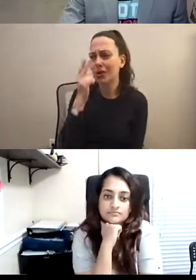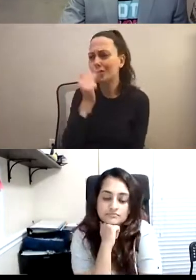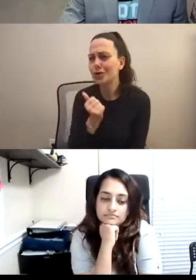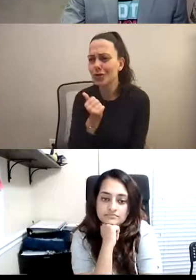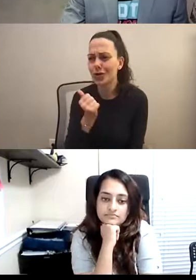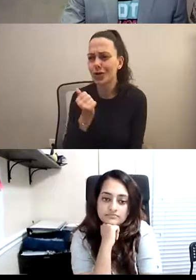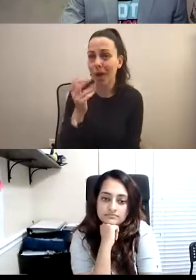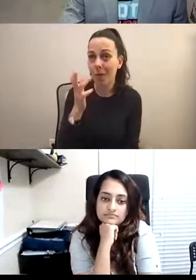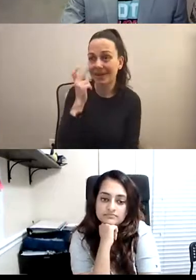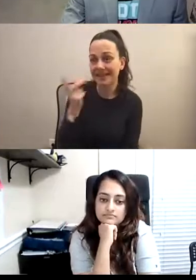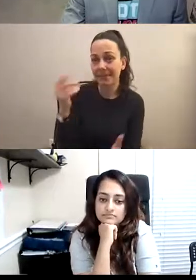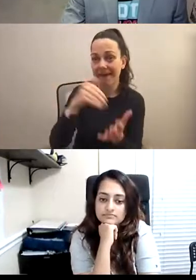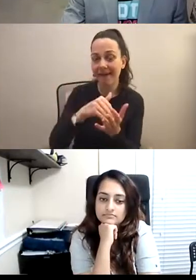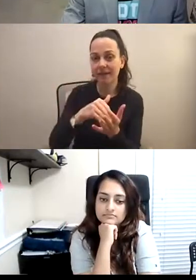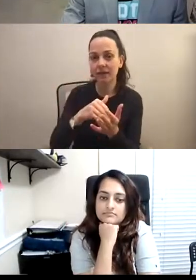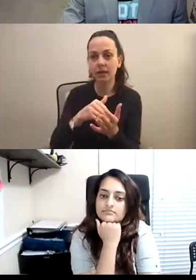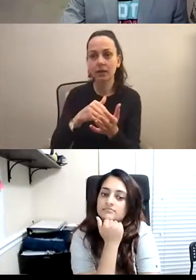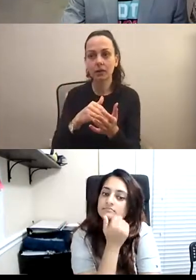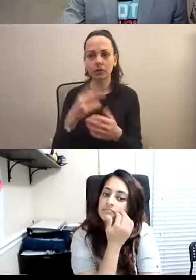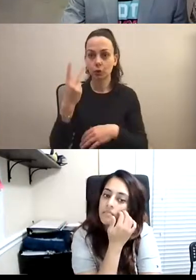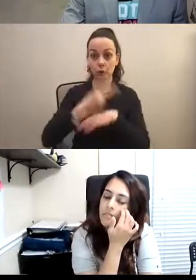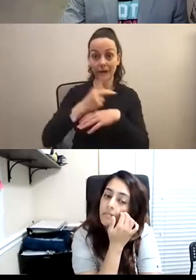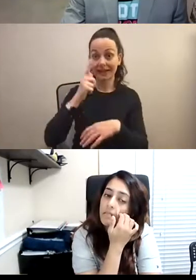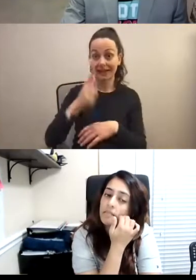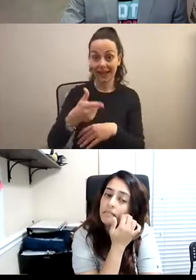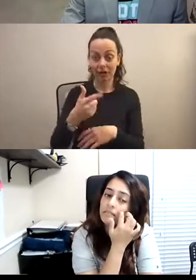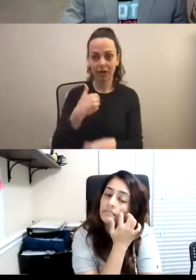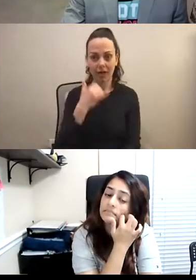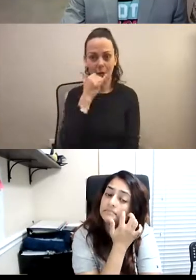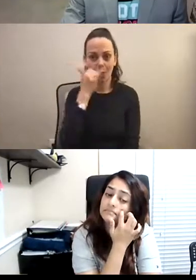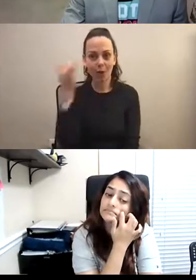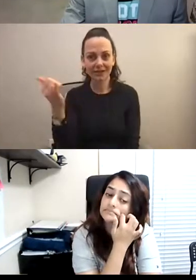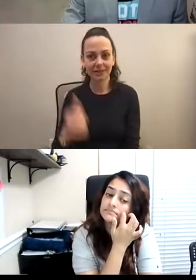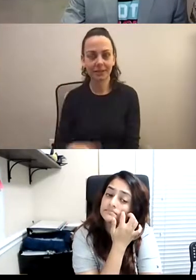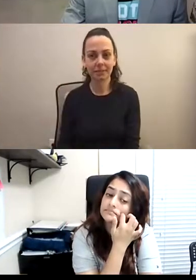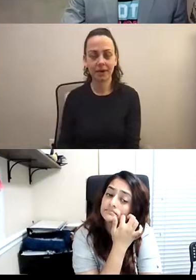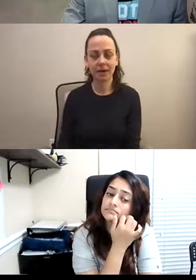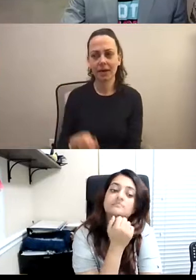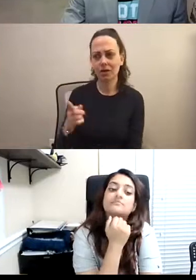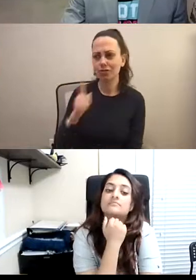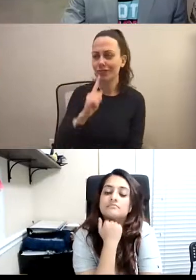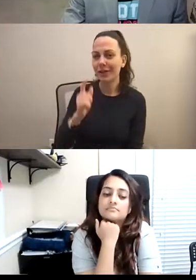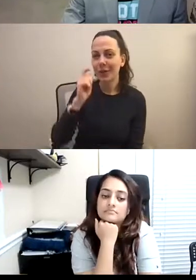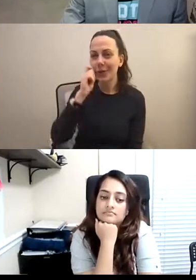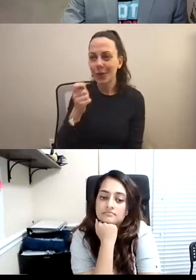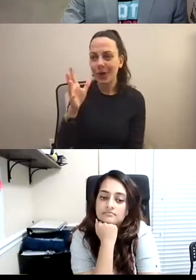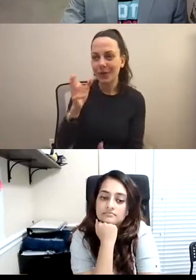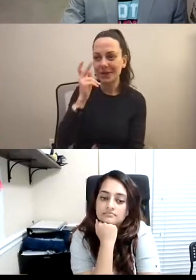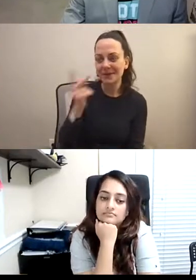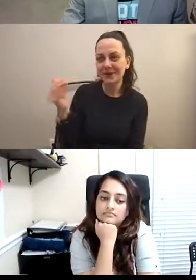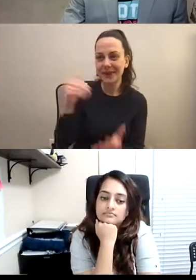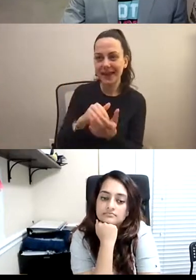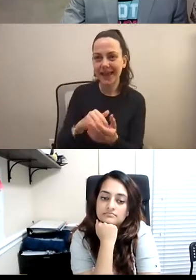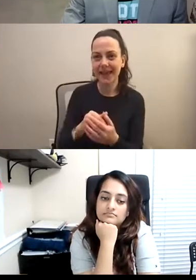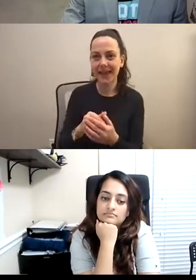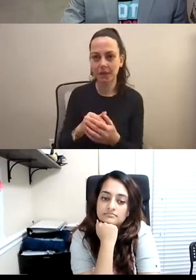him again. So I called him about 2 days later and said like, oh, you're really cool, like I'd love to see you again. And I'm